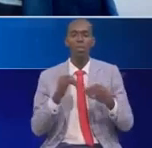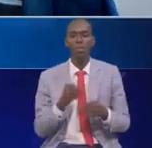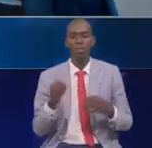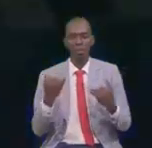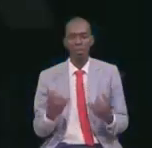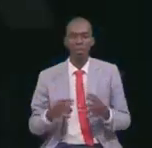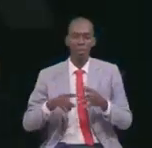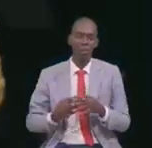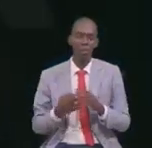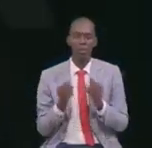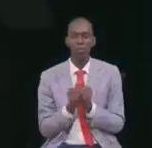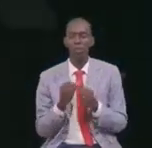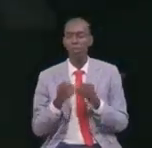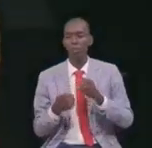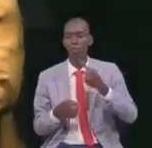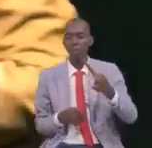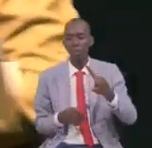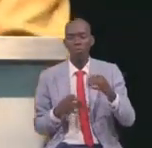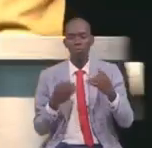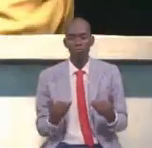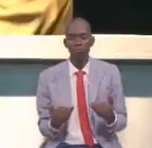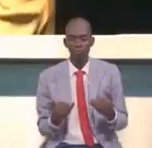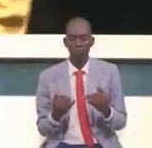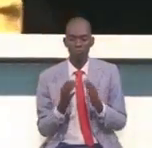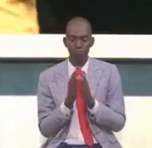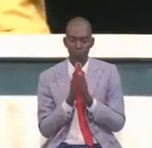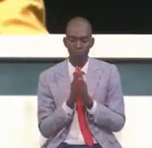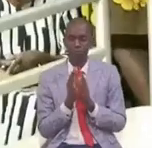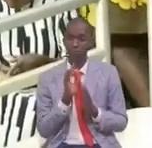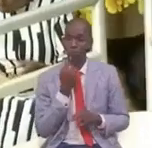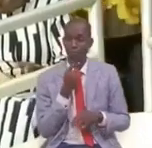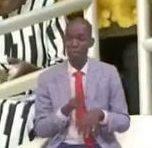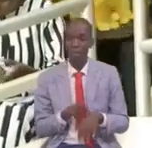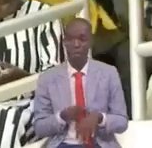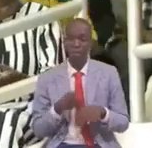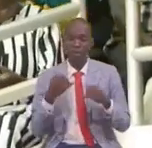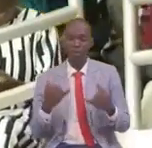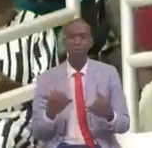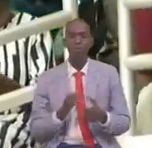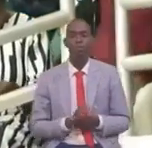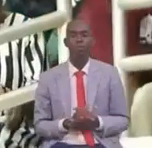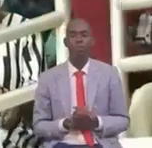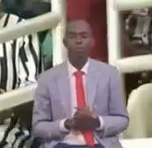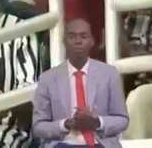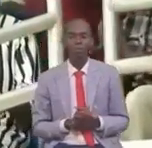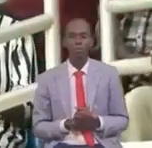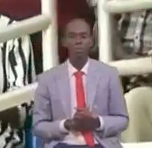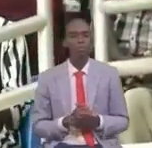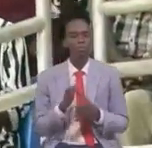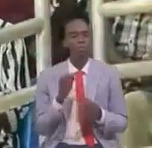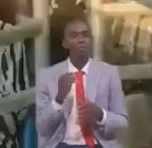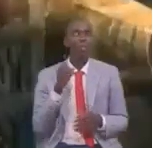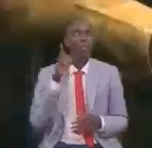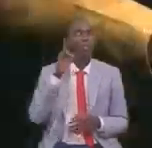number one. Heads bowed and eyes closed. Heads bowed and eyes closed. It wants to say